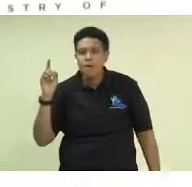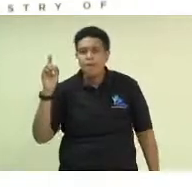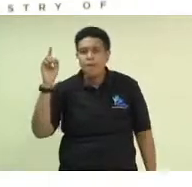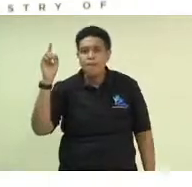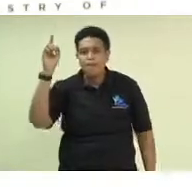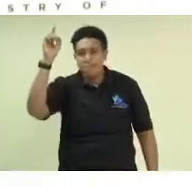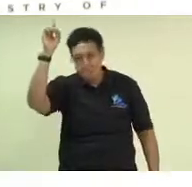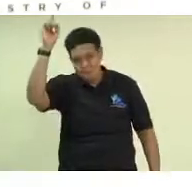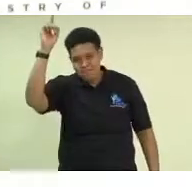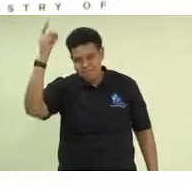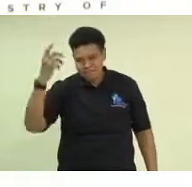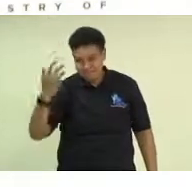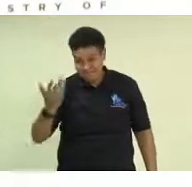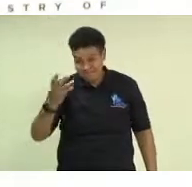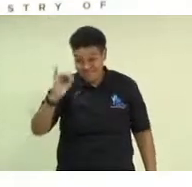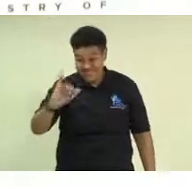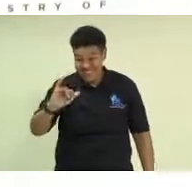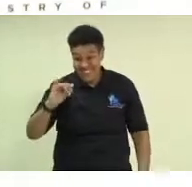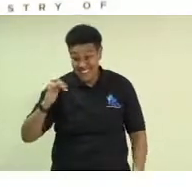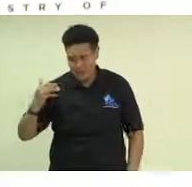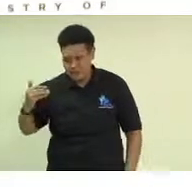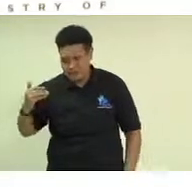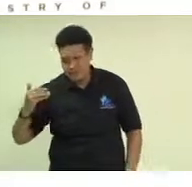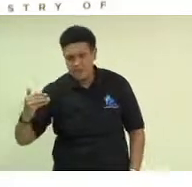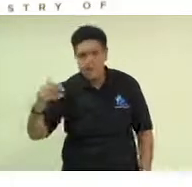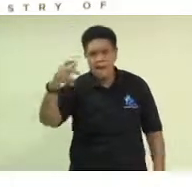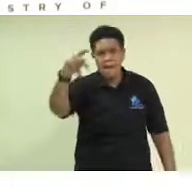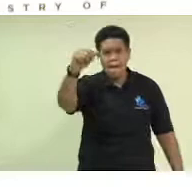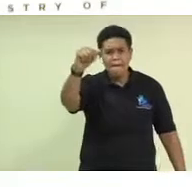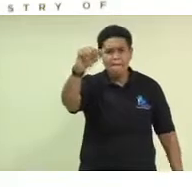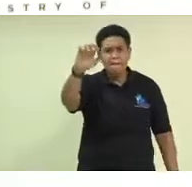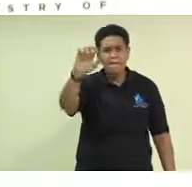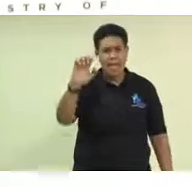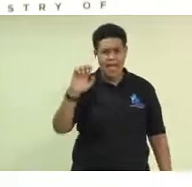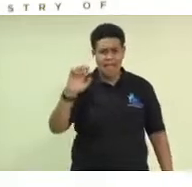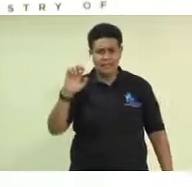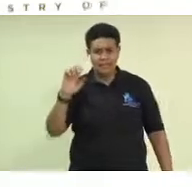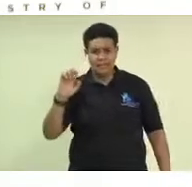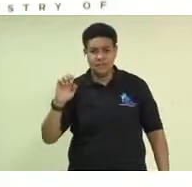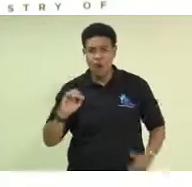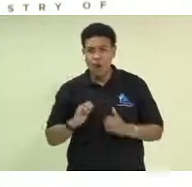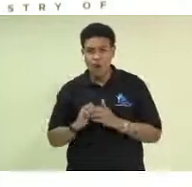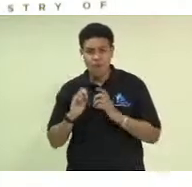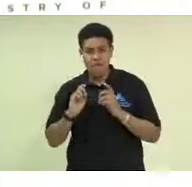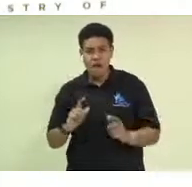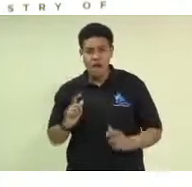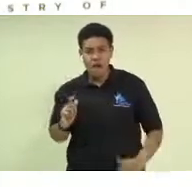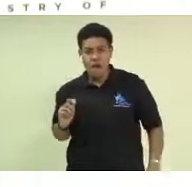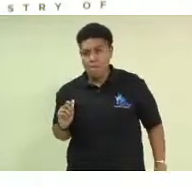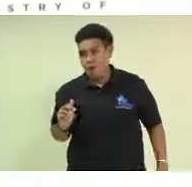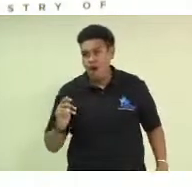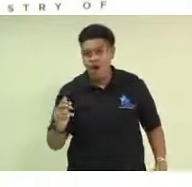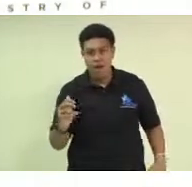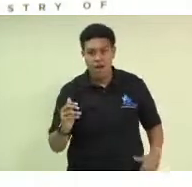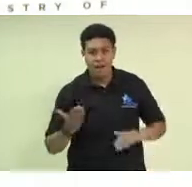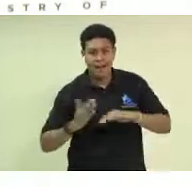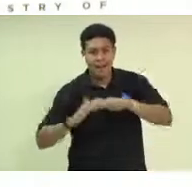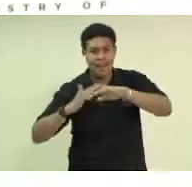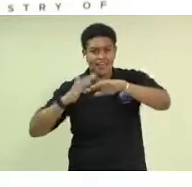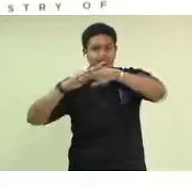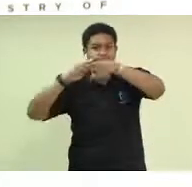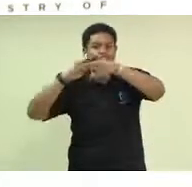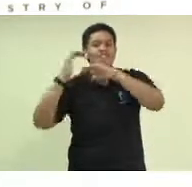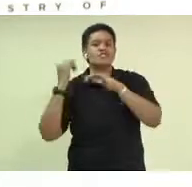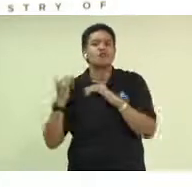and that pace of increase can become a